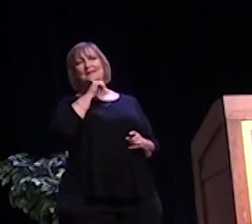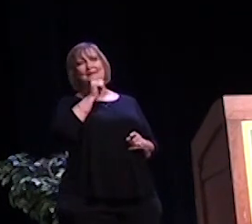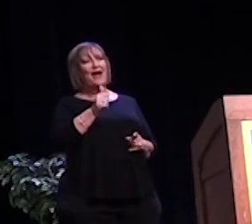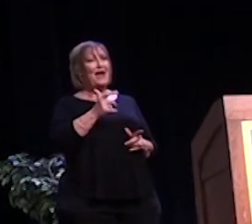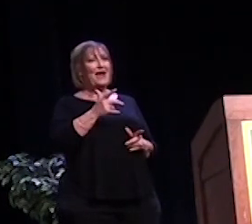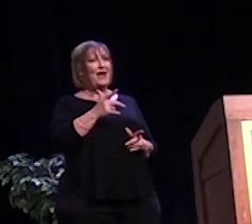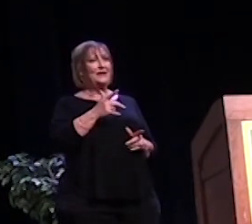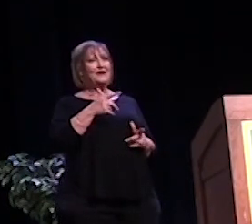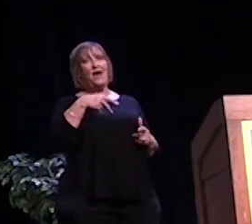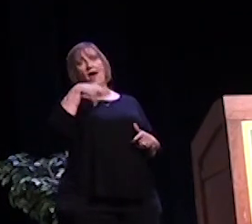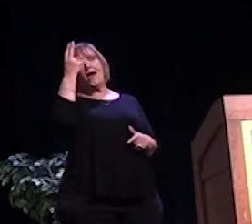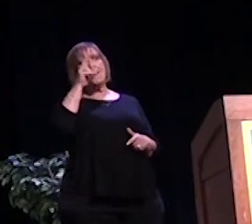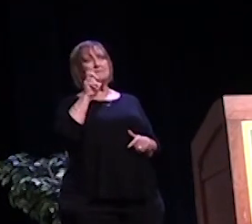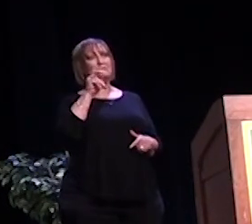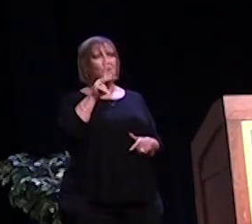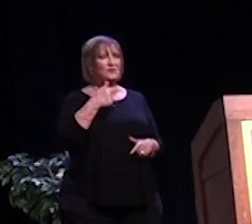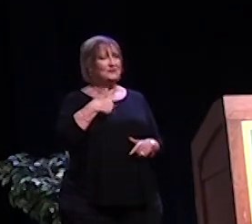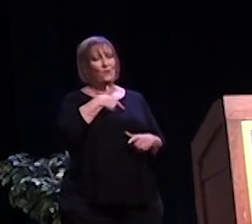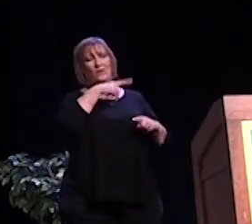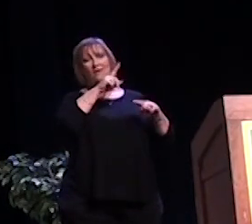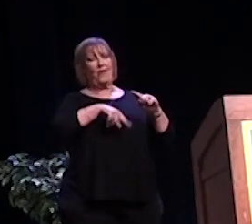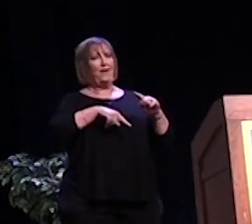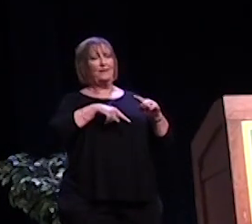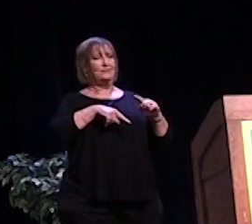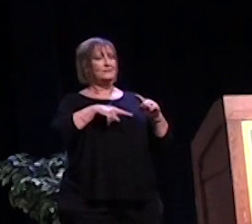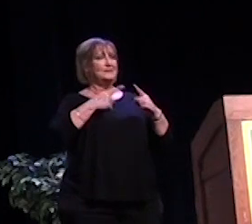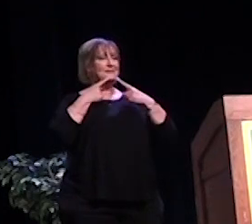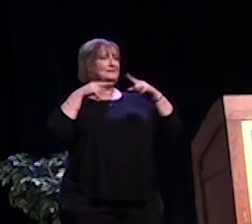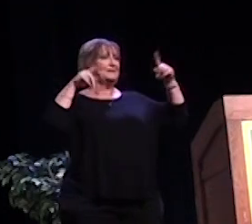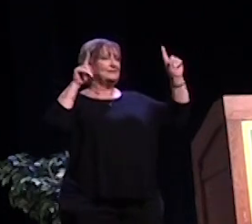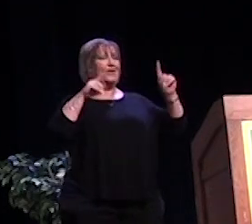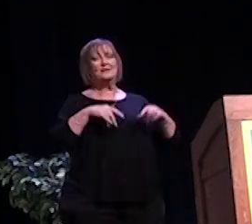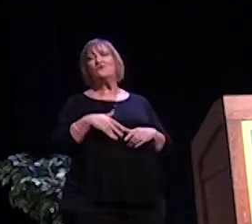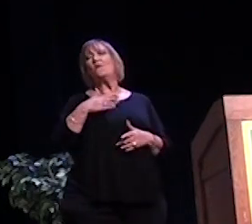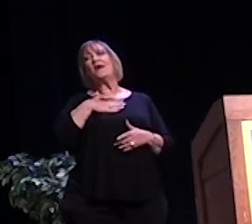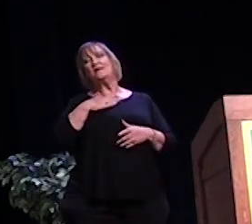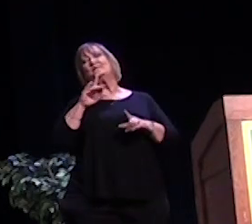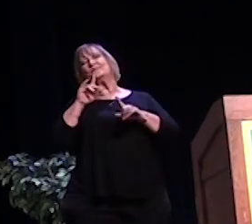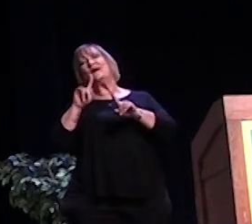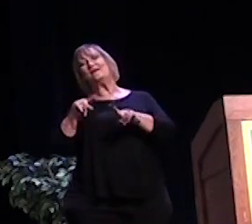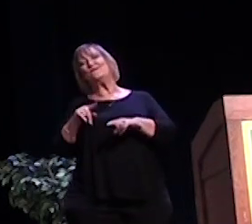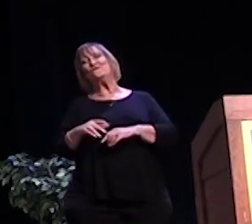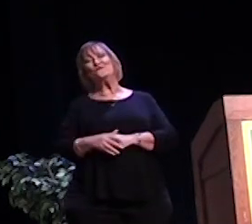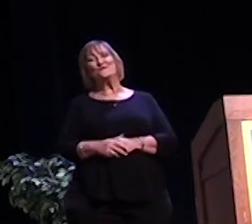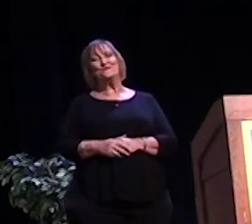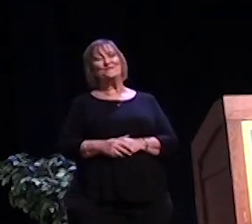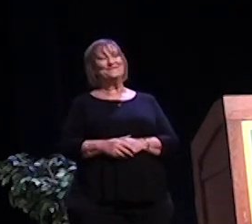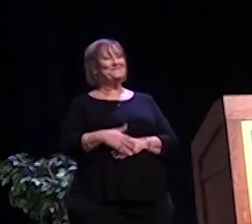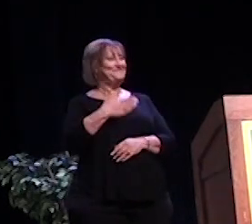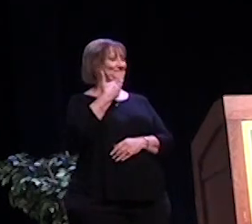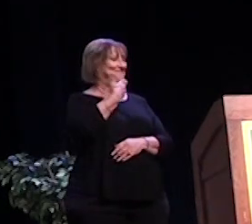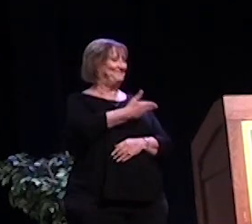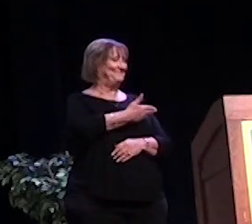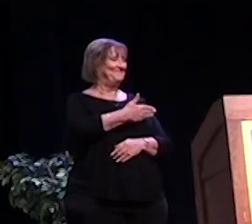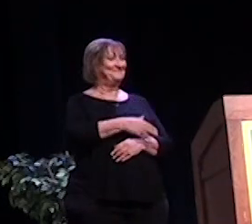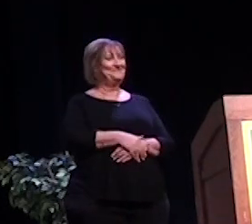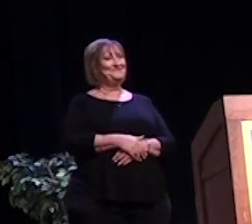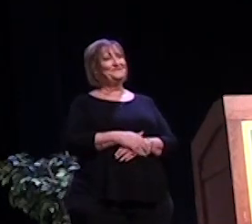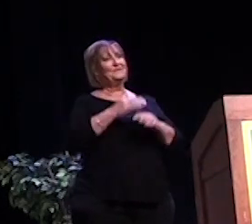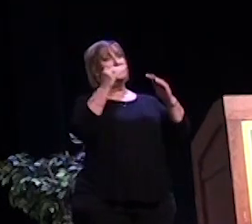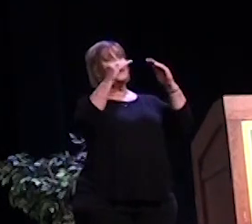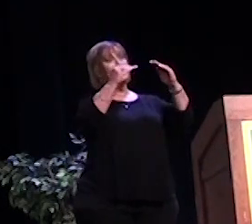cannot get this done. So I think that's my response to that question. Thank you. The next